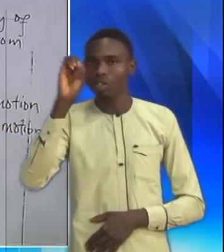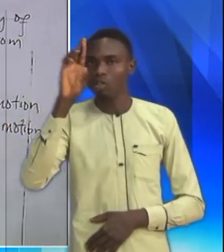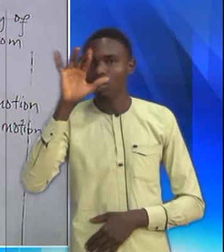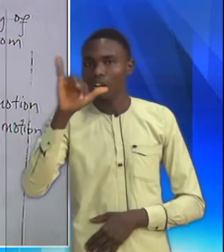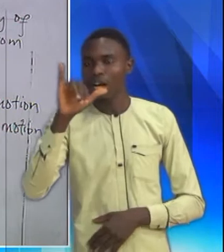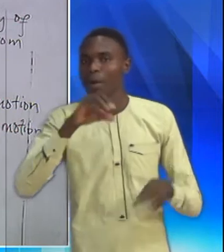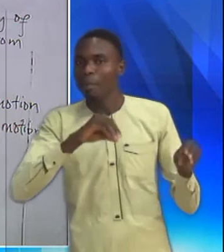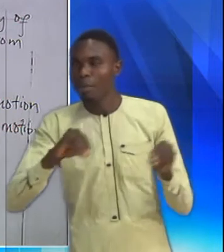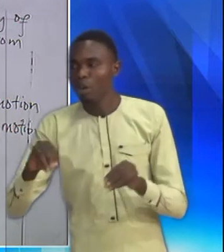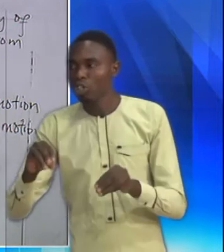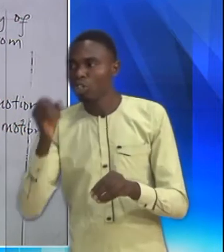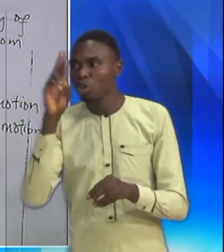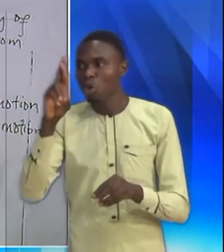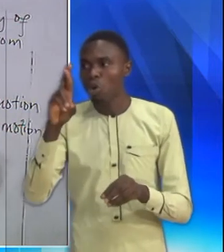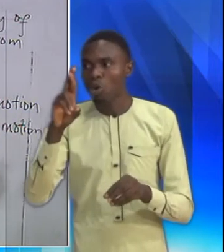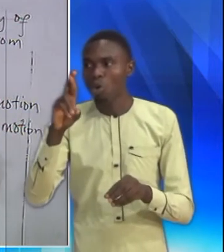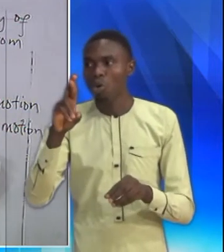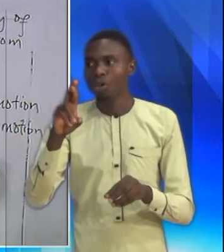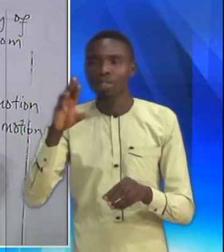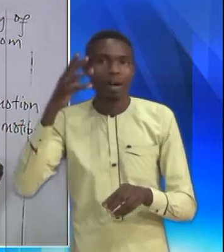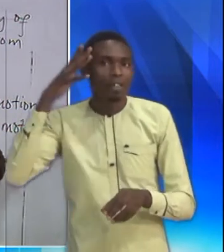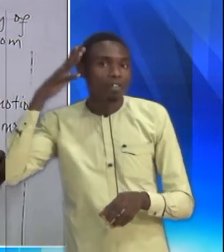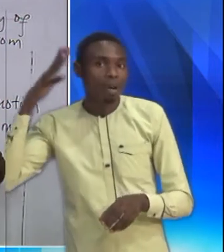Oscillatory, vibratory